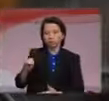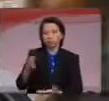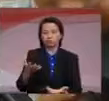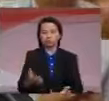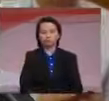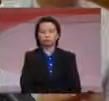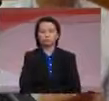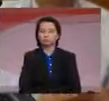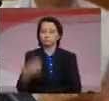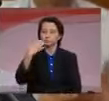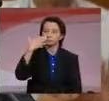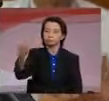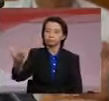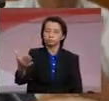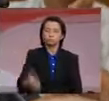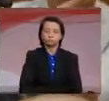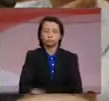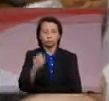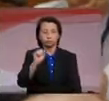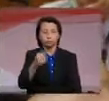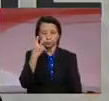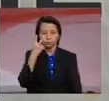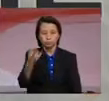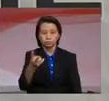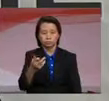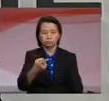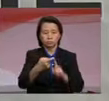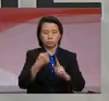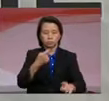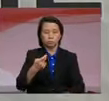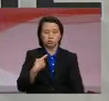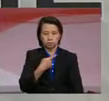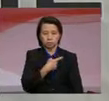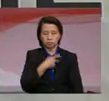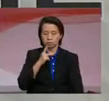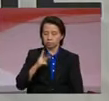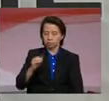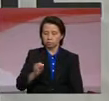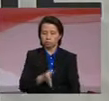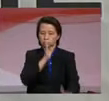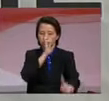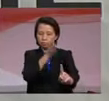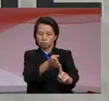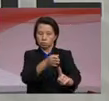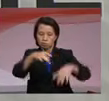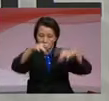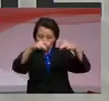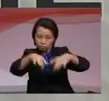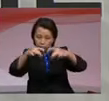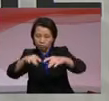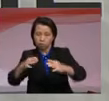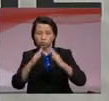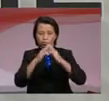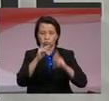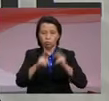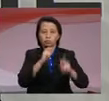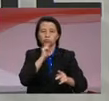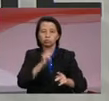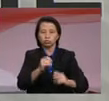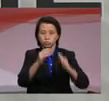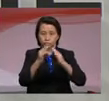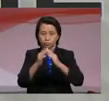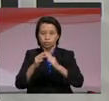you. Right, thank you very much. So if you can see, it's from our targeted screening. Old folks home is one of